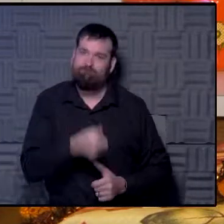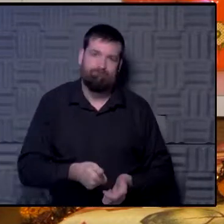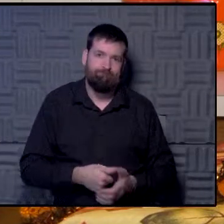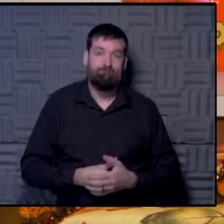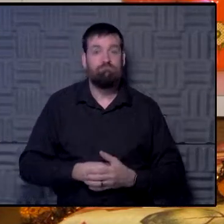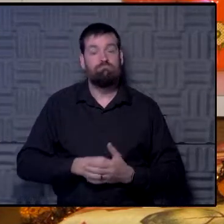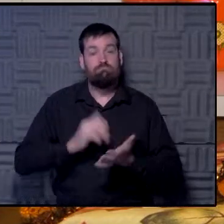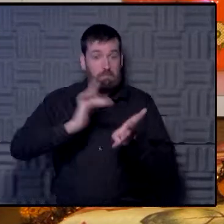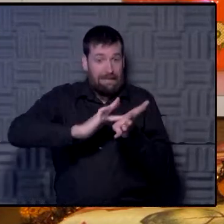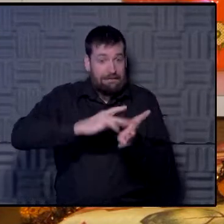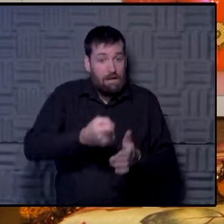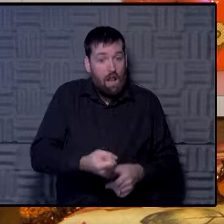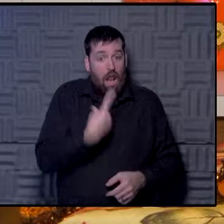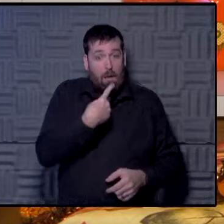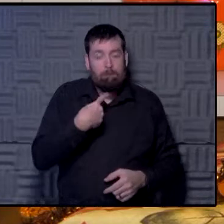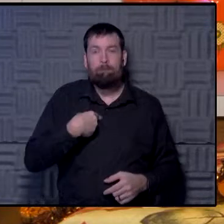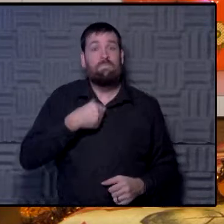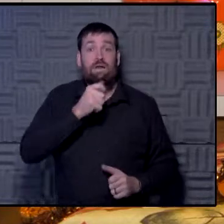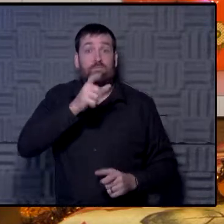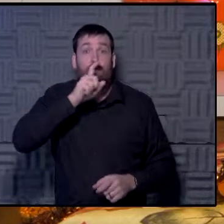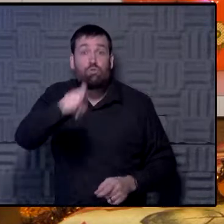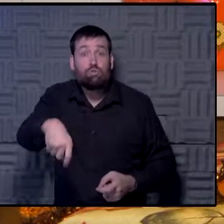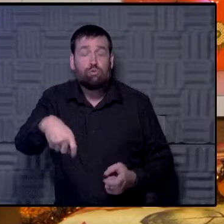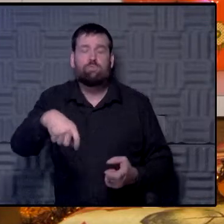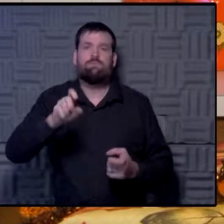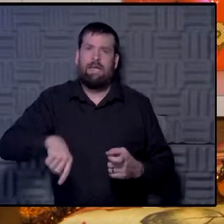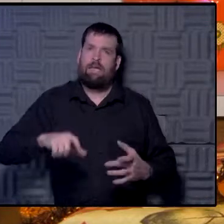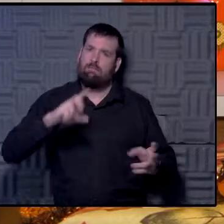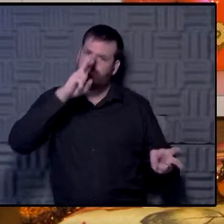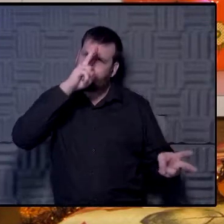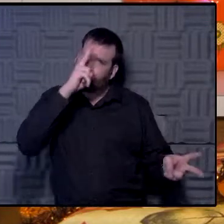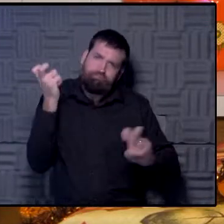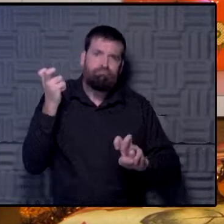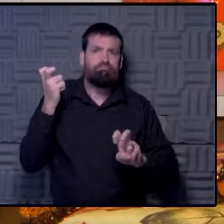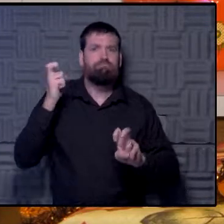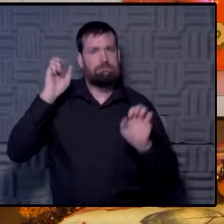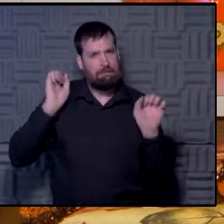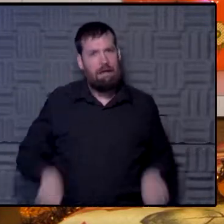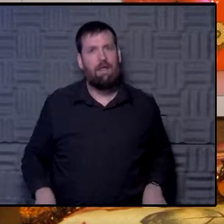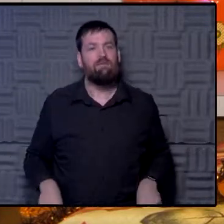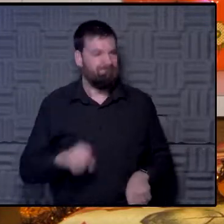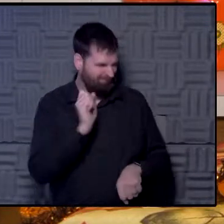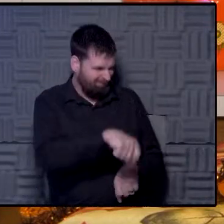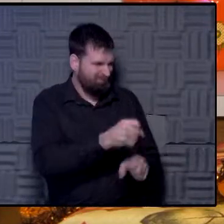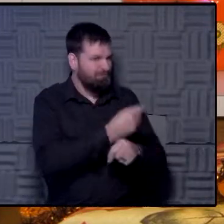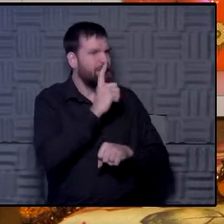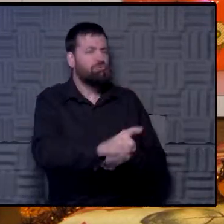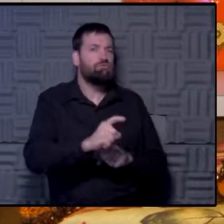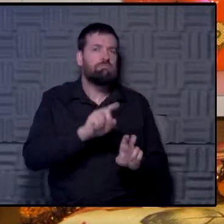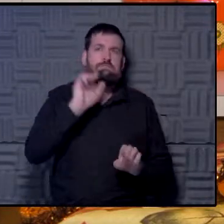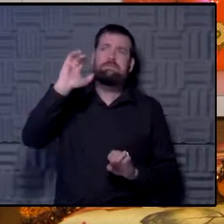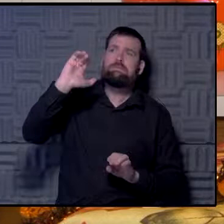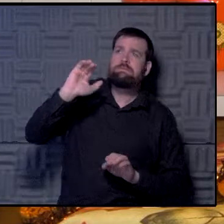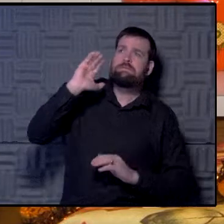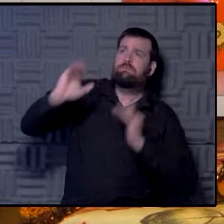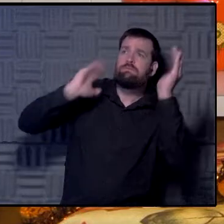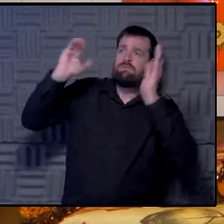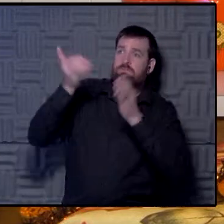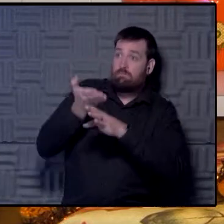you eat medicine when you aren't supposed to, you could get very sick. Yeah, so be sure to ask a grown-up before you